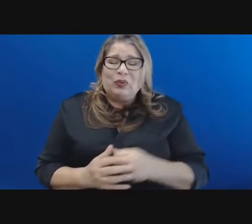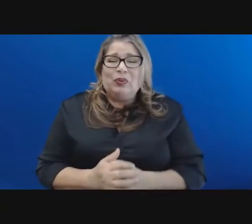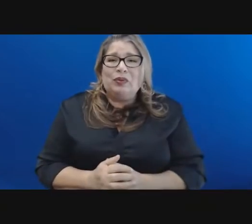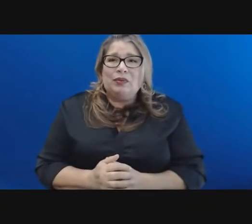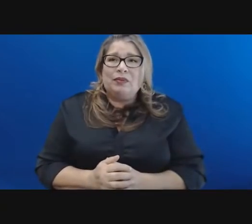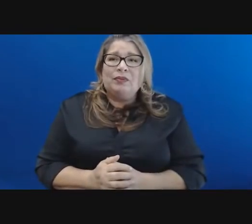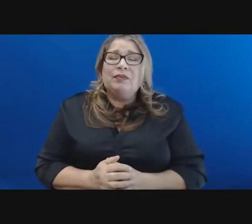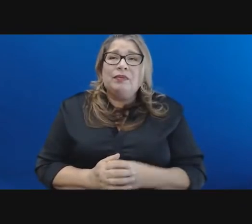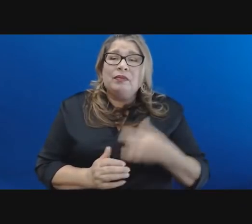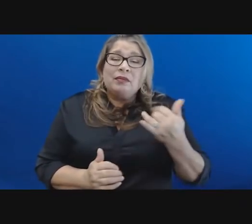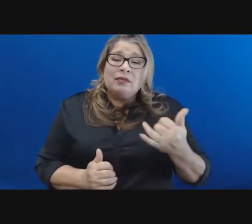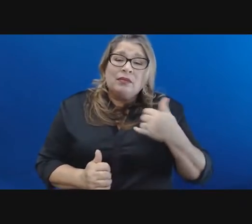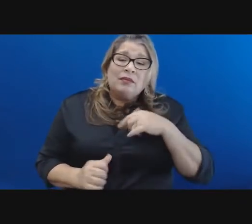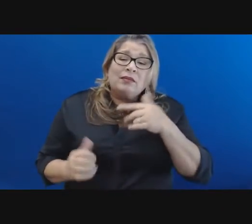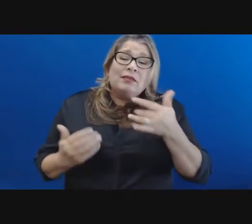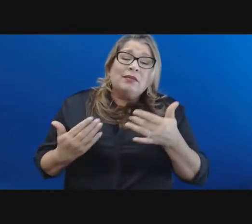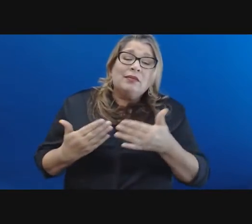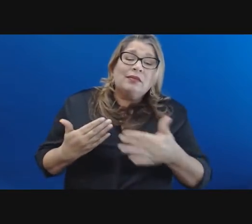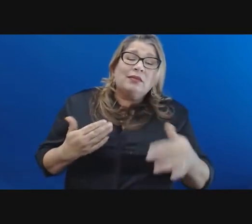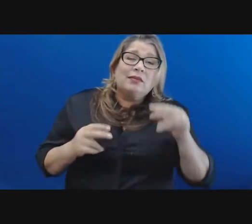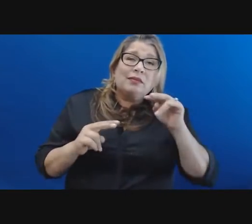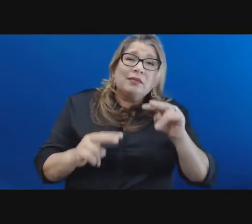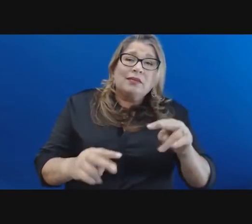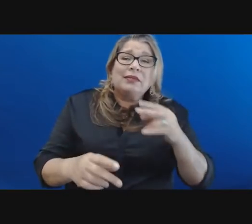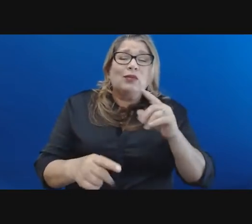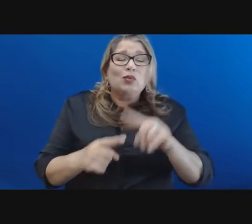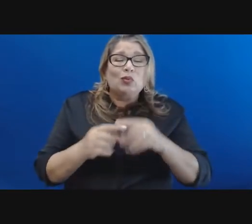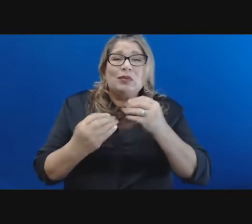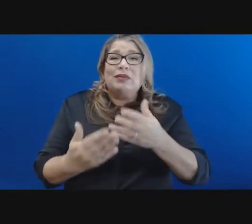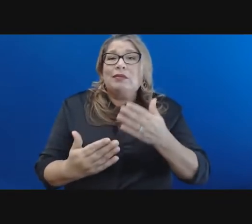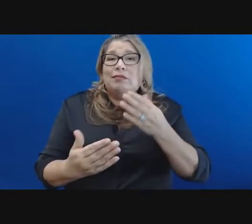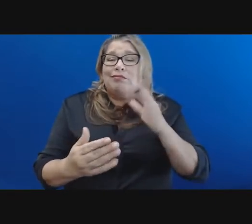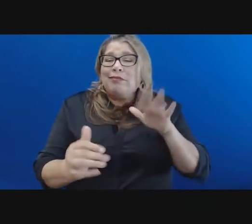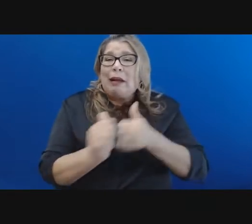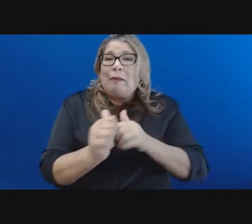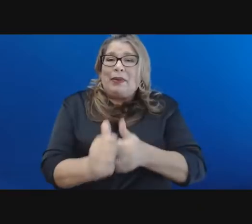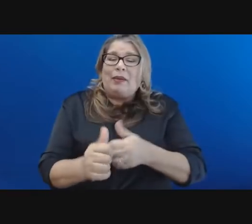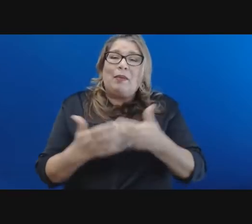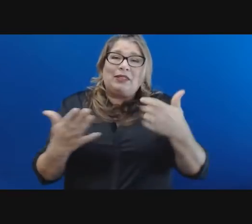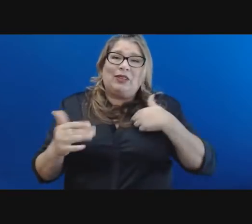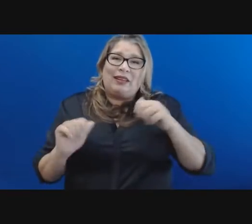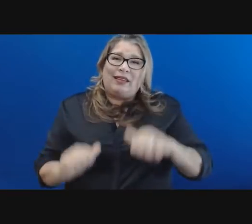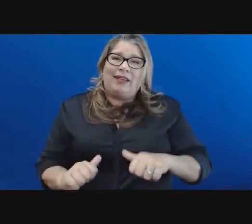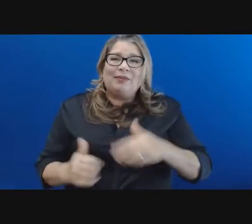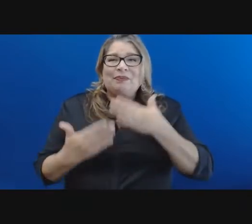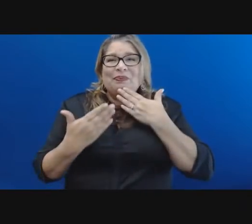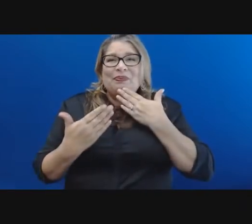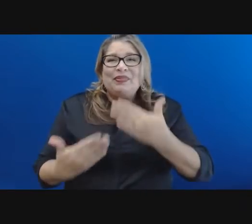pandemic, look forward to engaging with you and keeping you updated as much as I'm able to. Thank you.